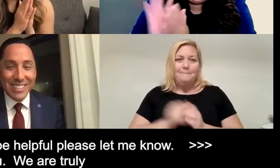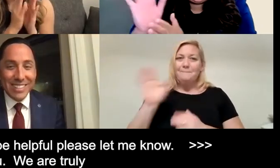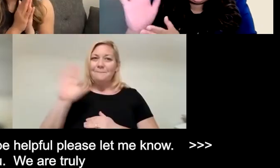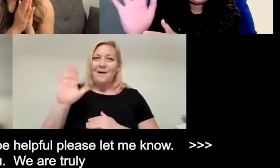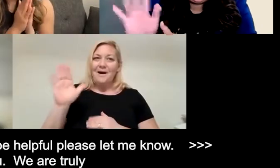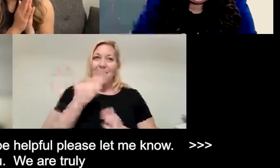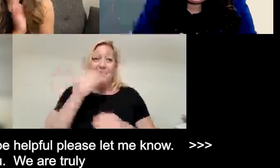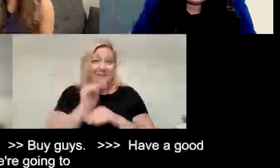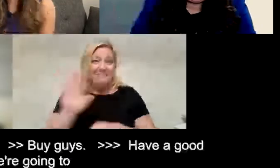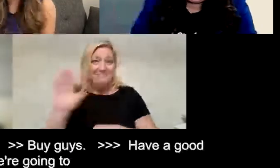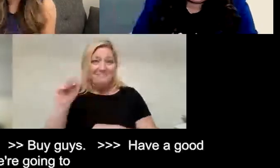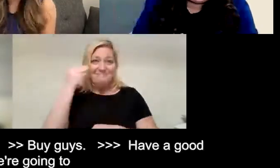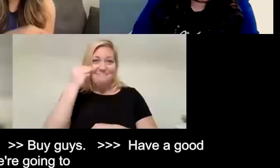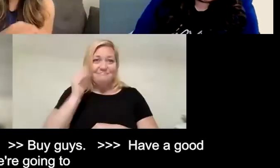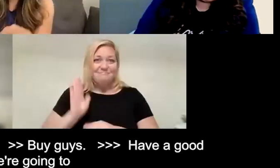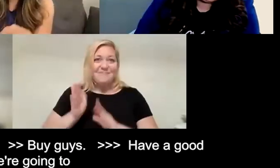good night.